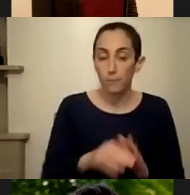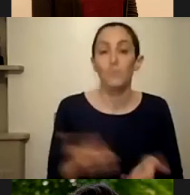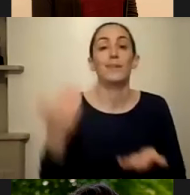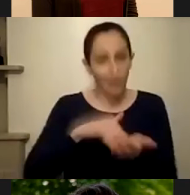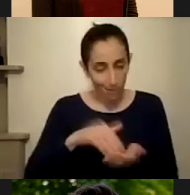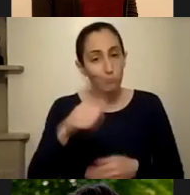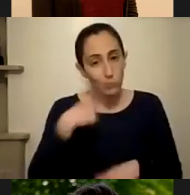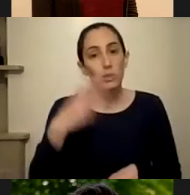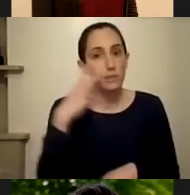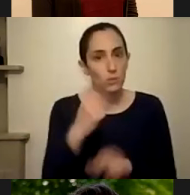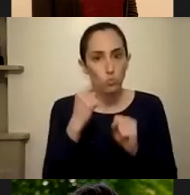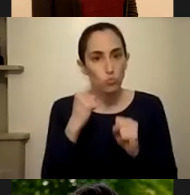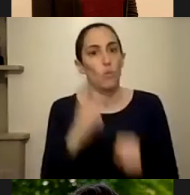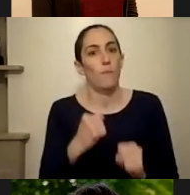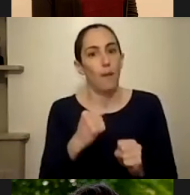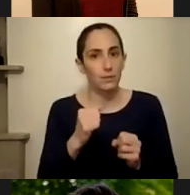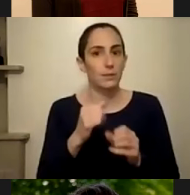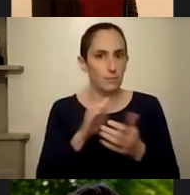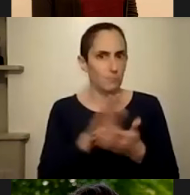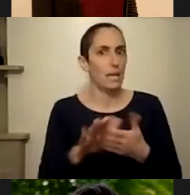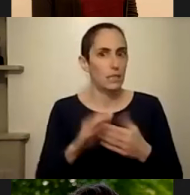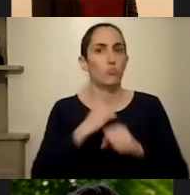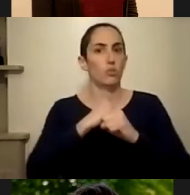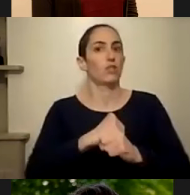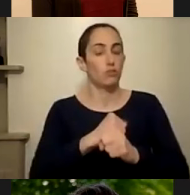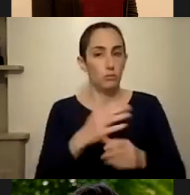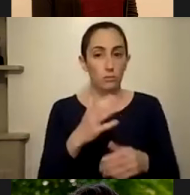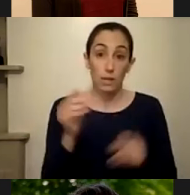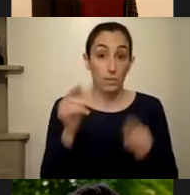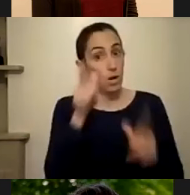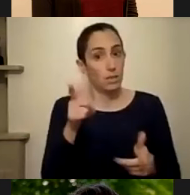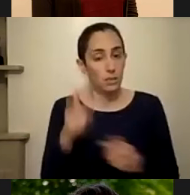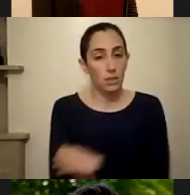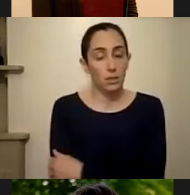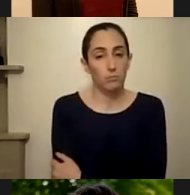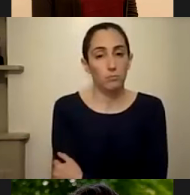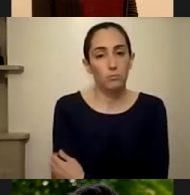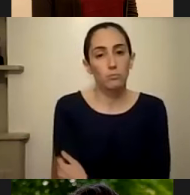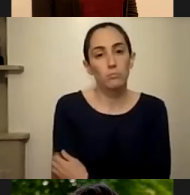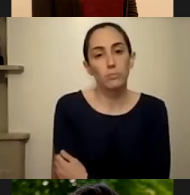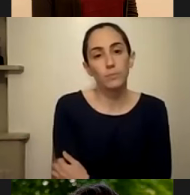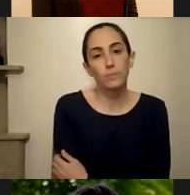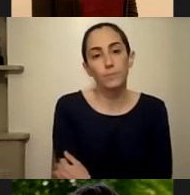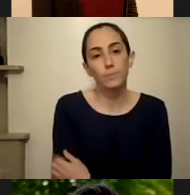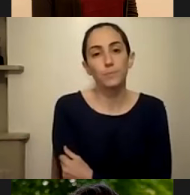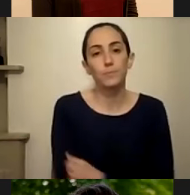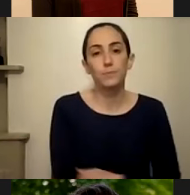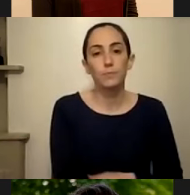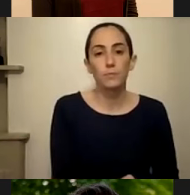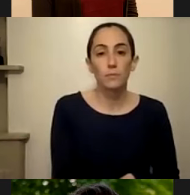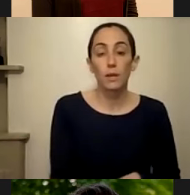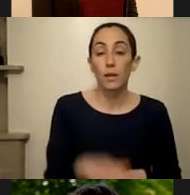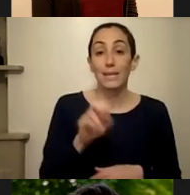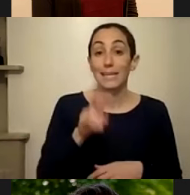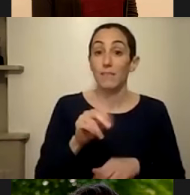and nice protection, and very surprisingly. So if we look at even long-term,